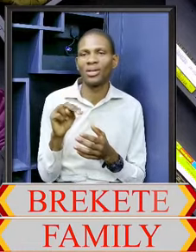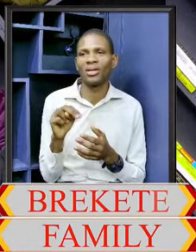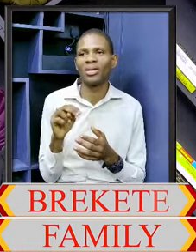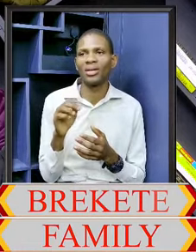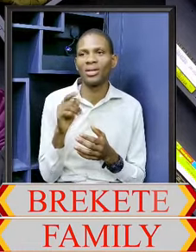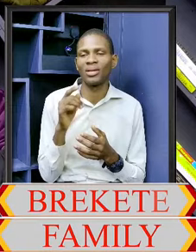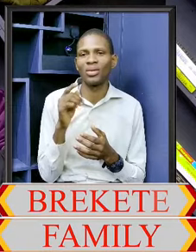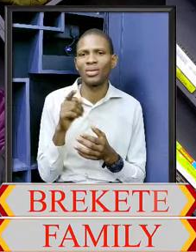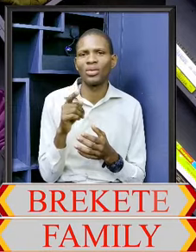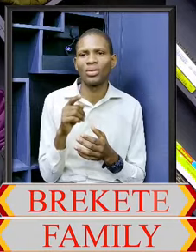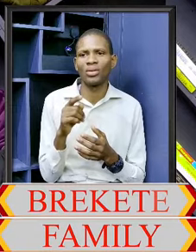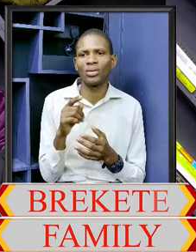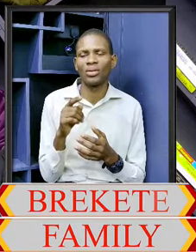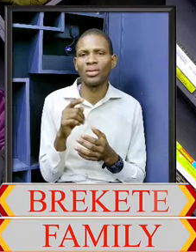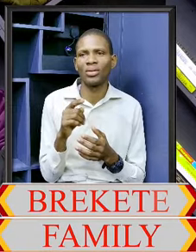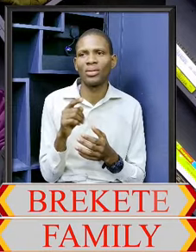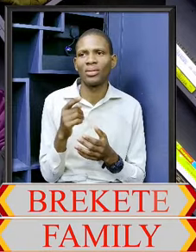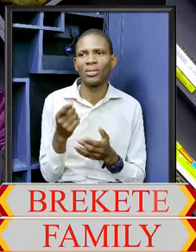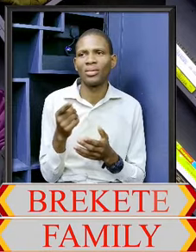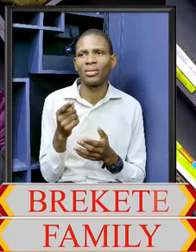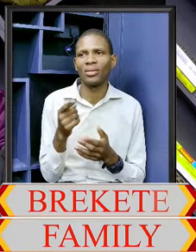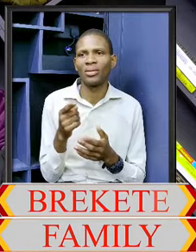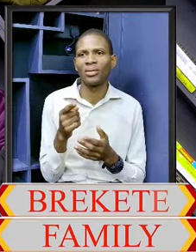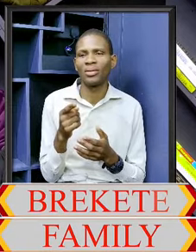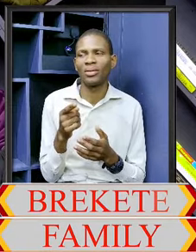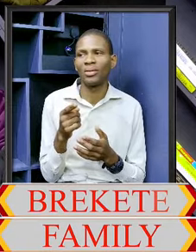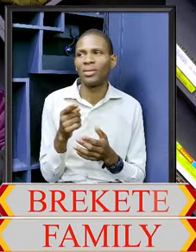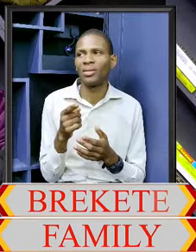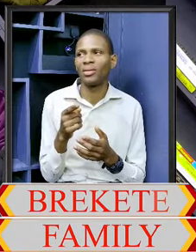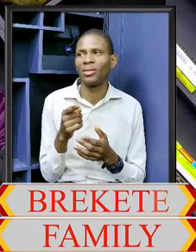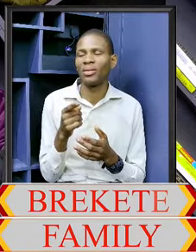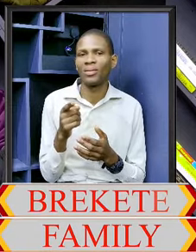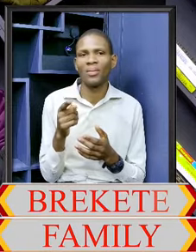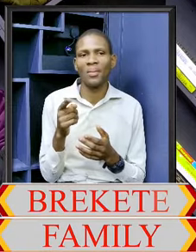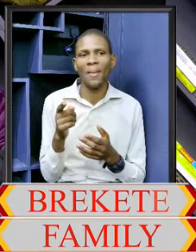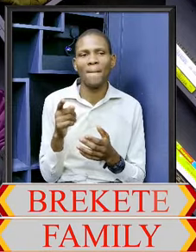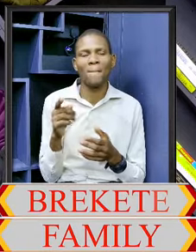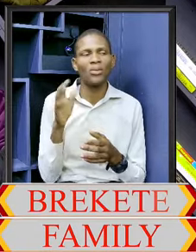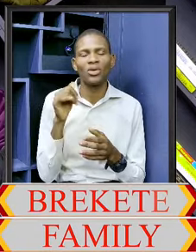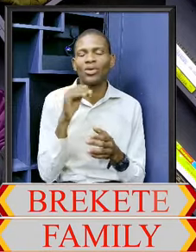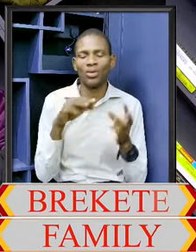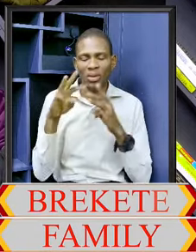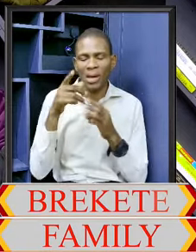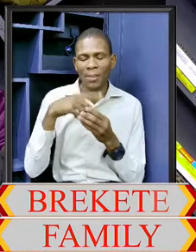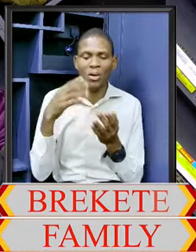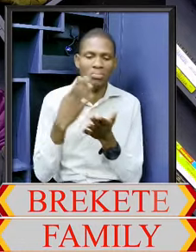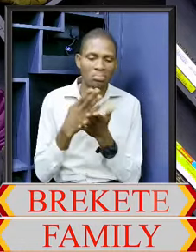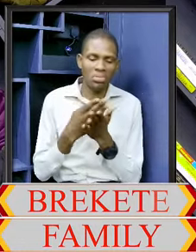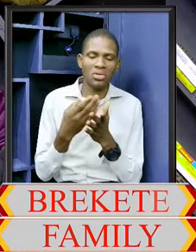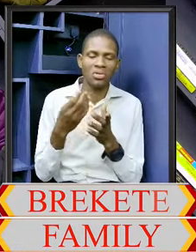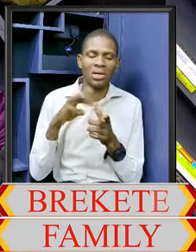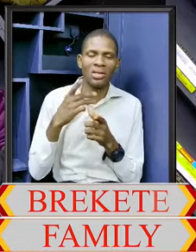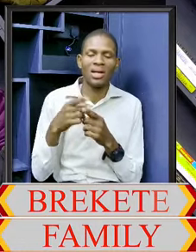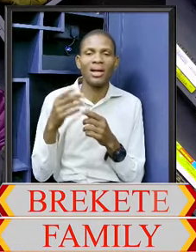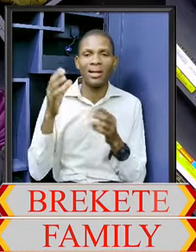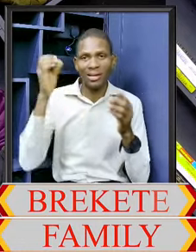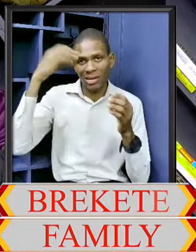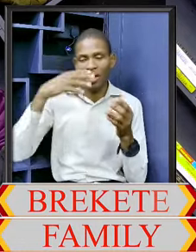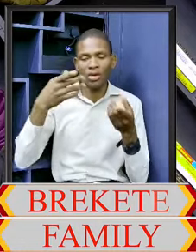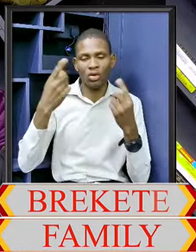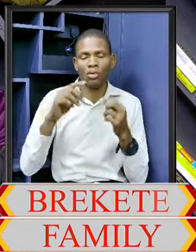Sabinus. Shut down. Eh? Yes. You no go even worry about both again. The bill and whether the light come or it no come.